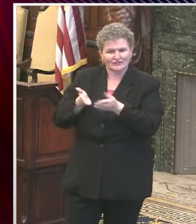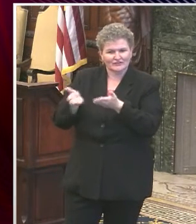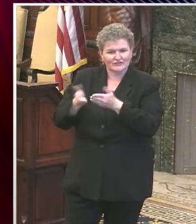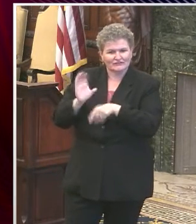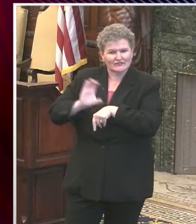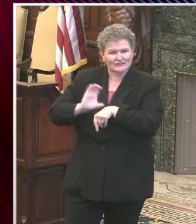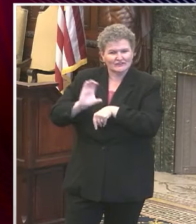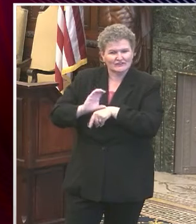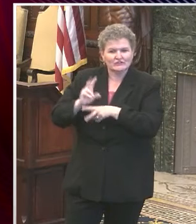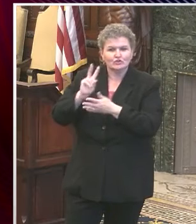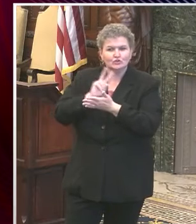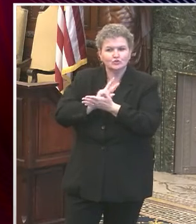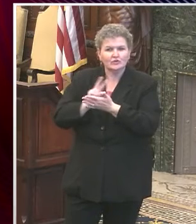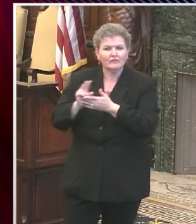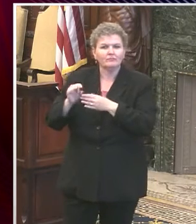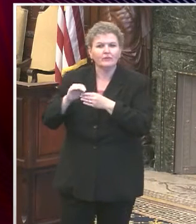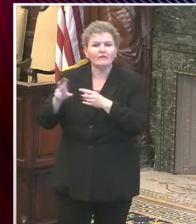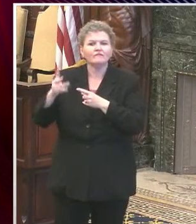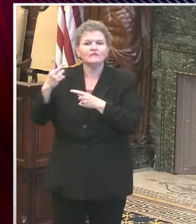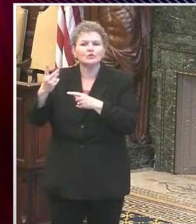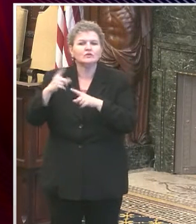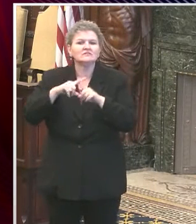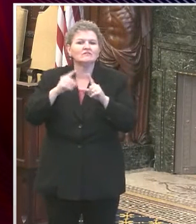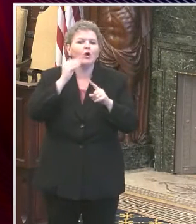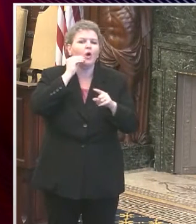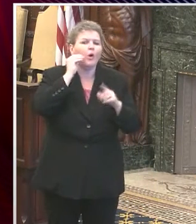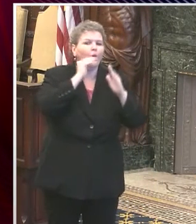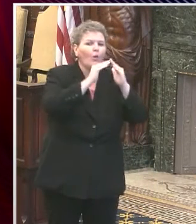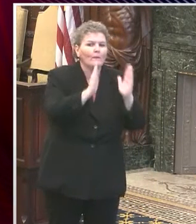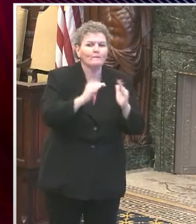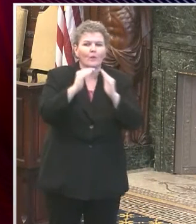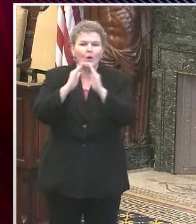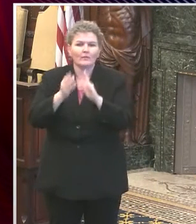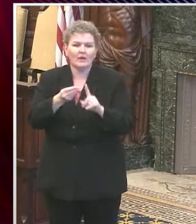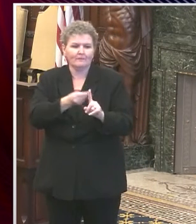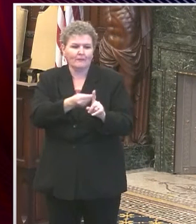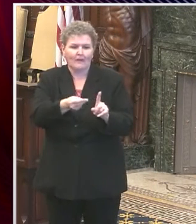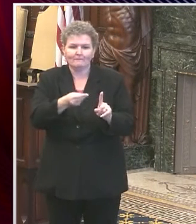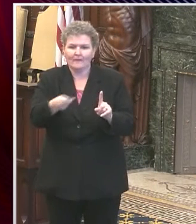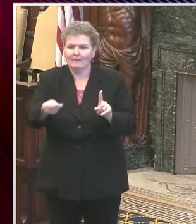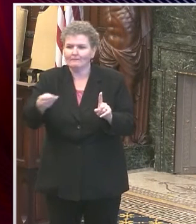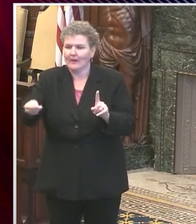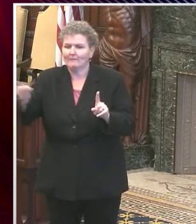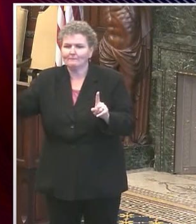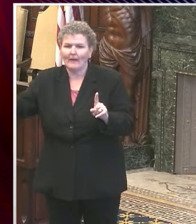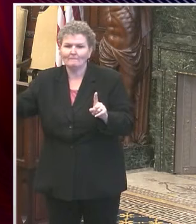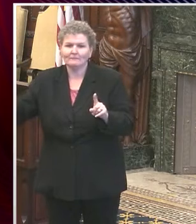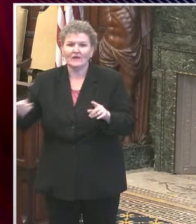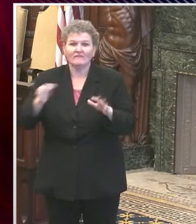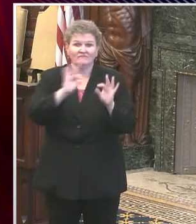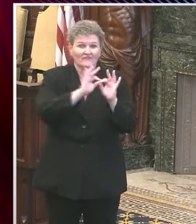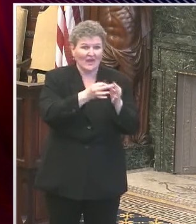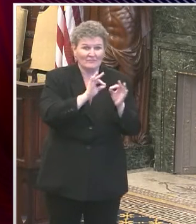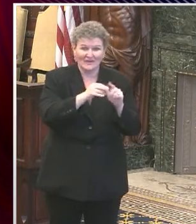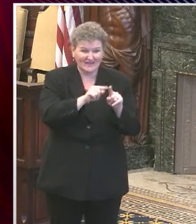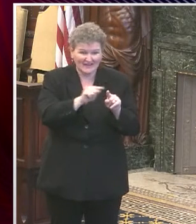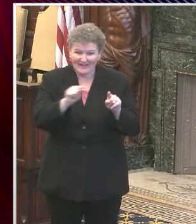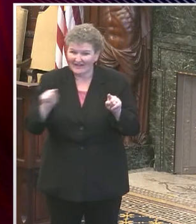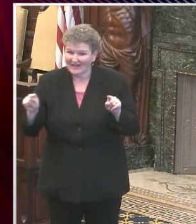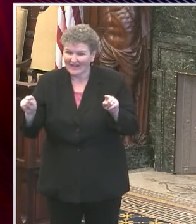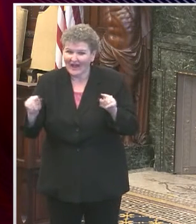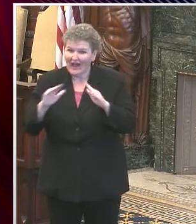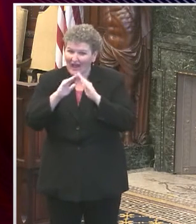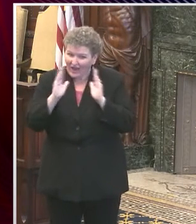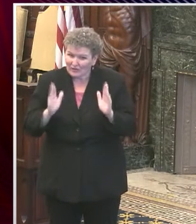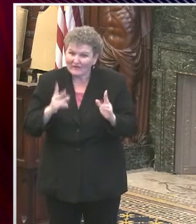virus spread through 4 different households. This household all had people who were related to each other, and they were visiting back and forth across those different households.